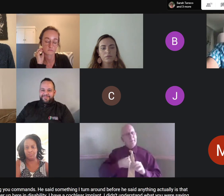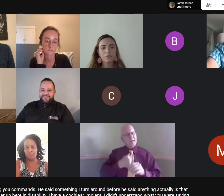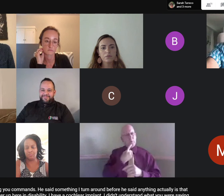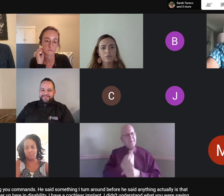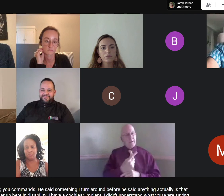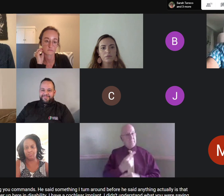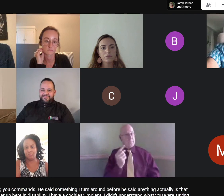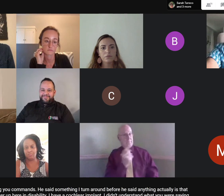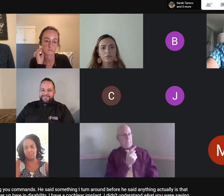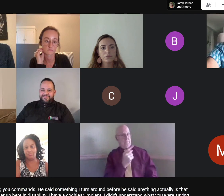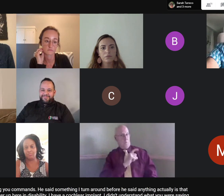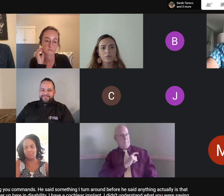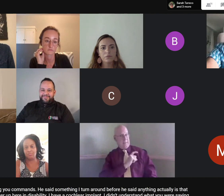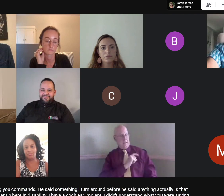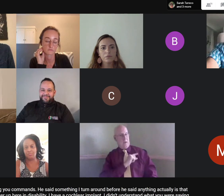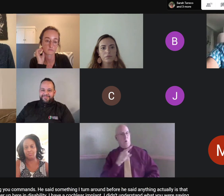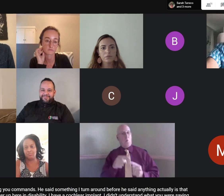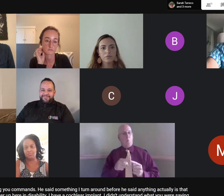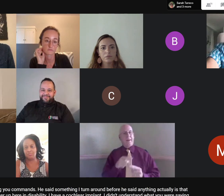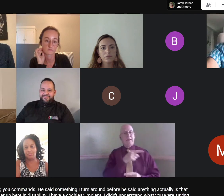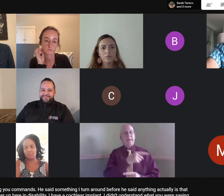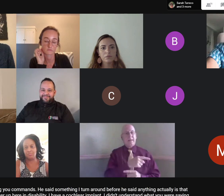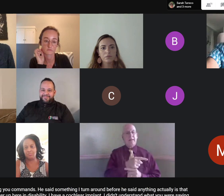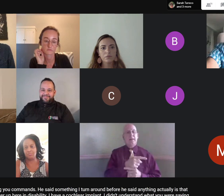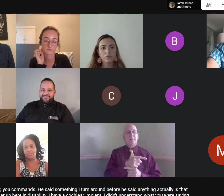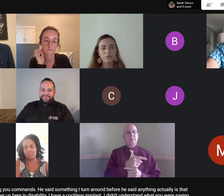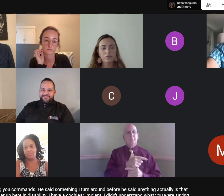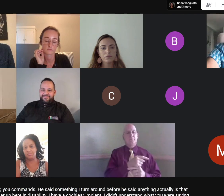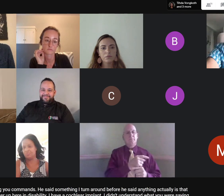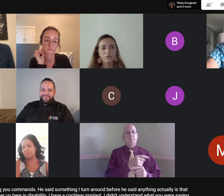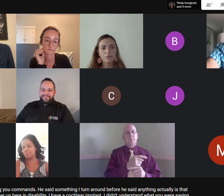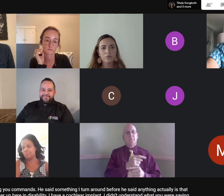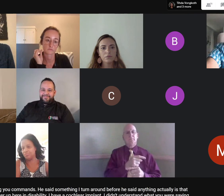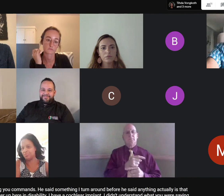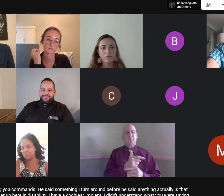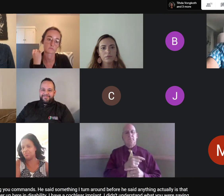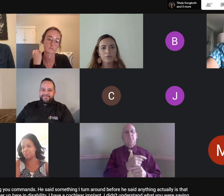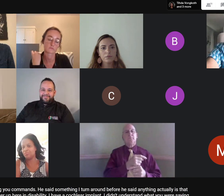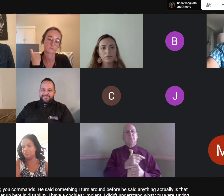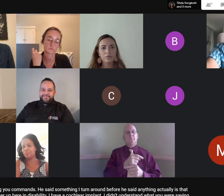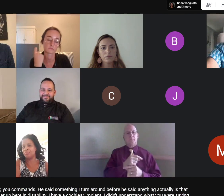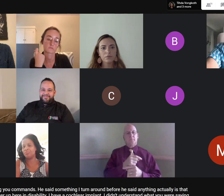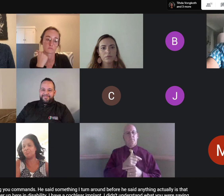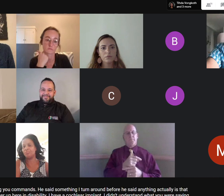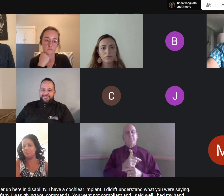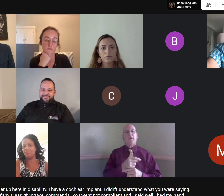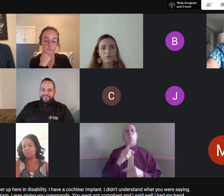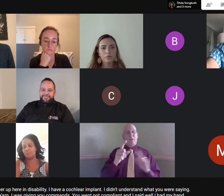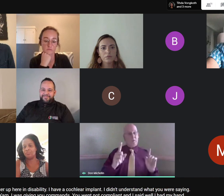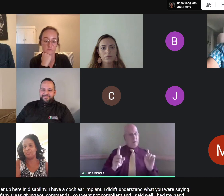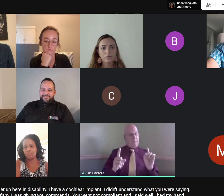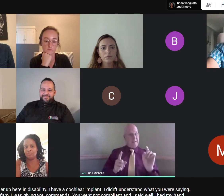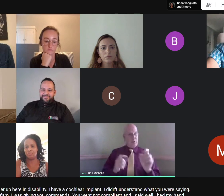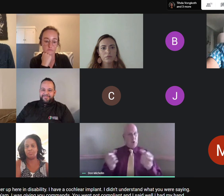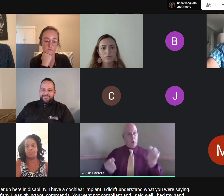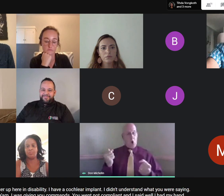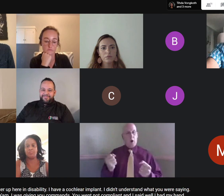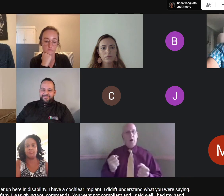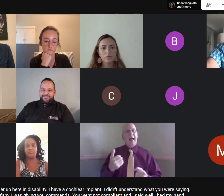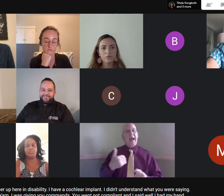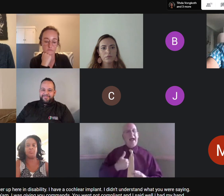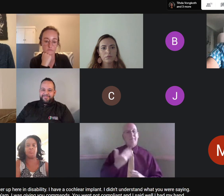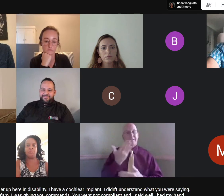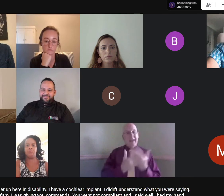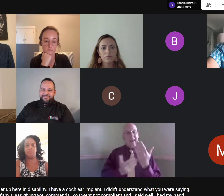the officer, when he exited his vehicle to walk towards my car, had the hand on the holster.